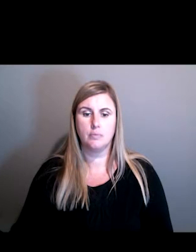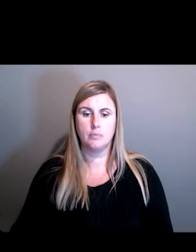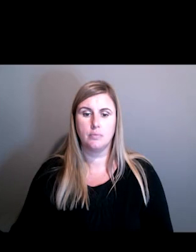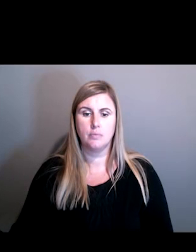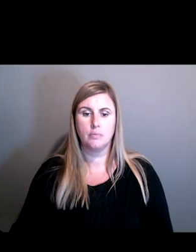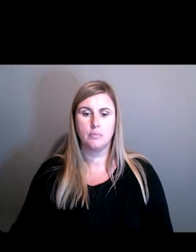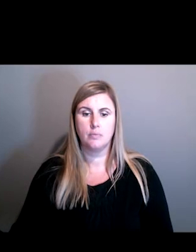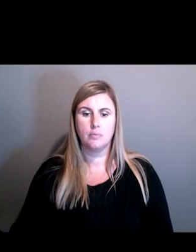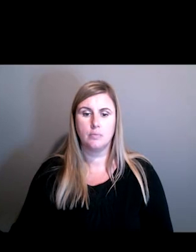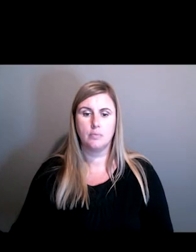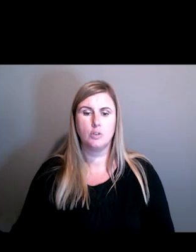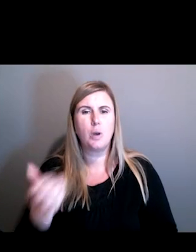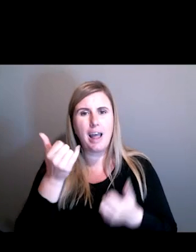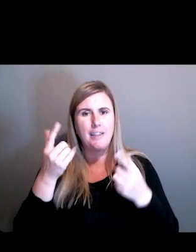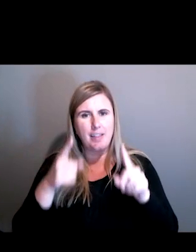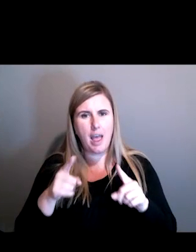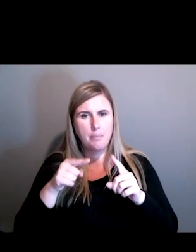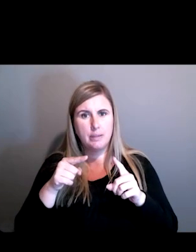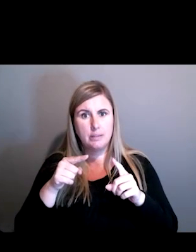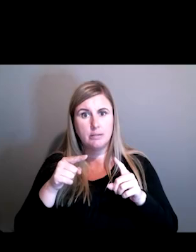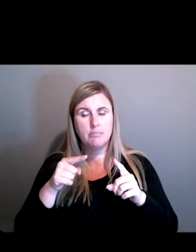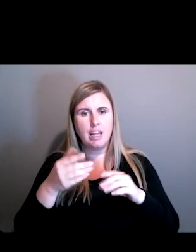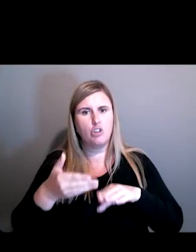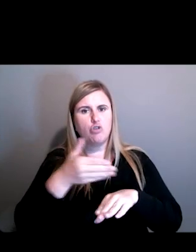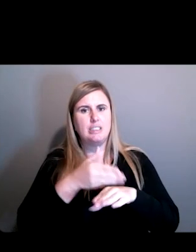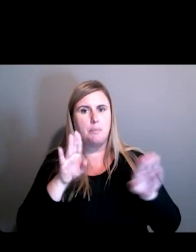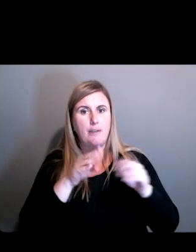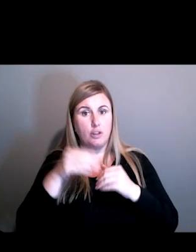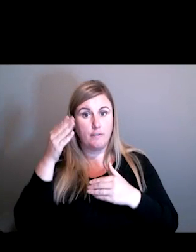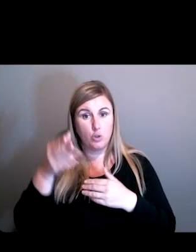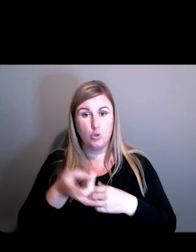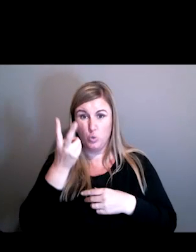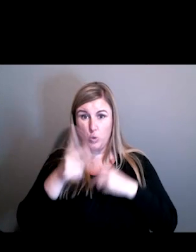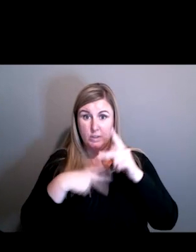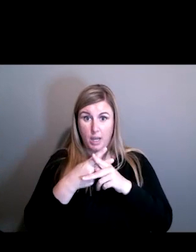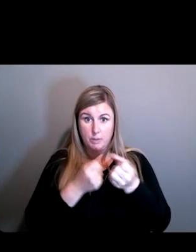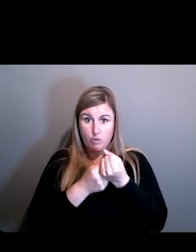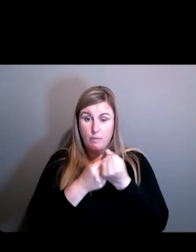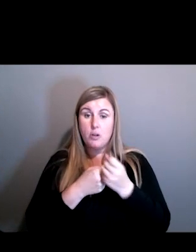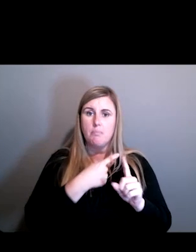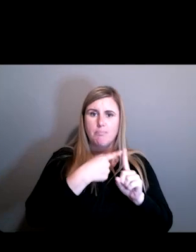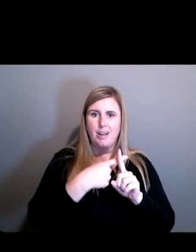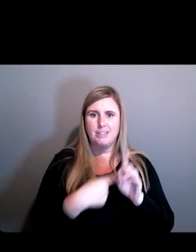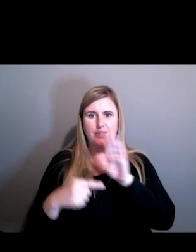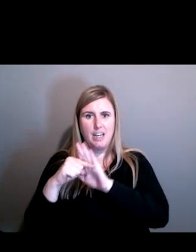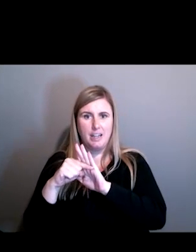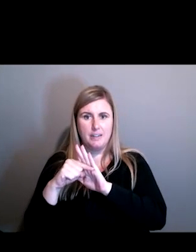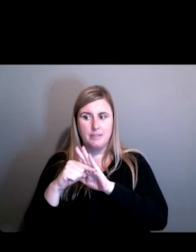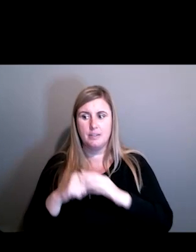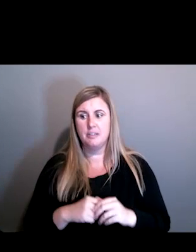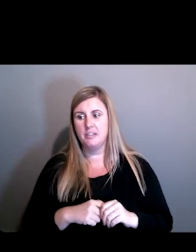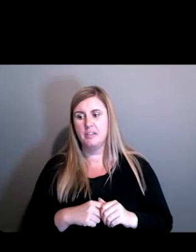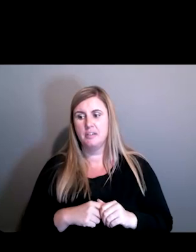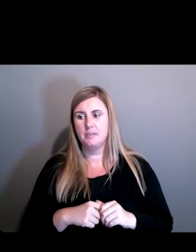that happens after a behavior that increases that behavior in the future. There are two types of reinforcement, positive and